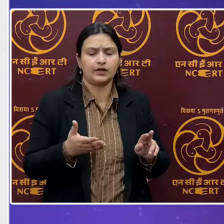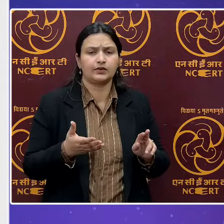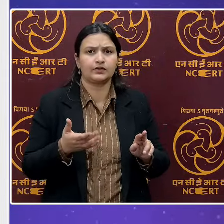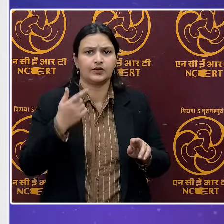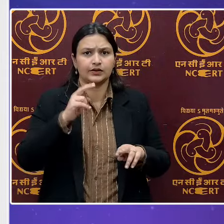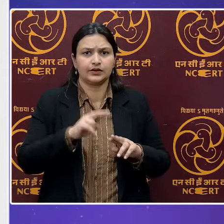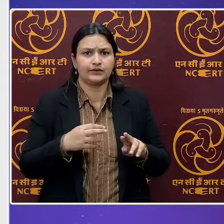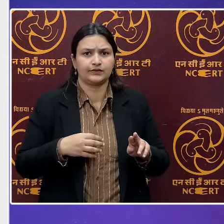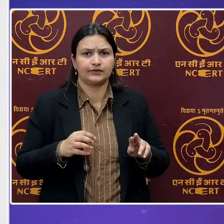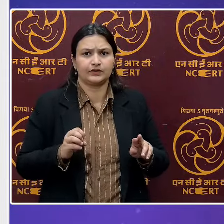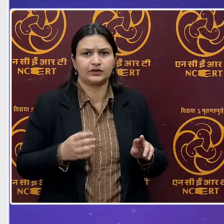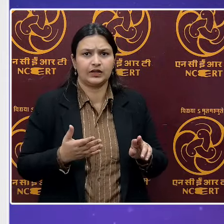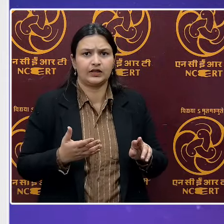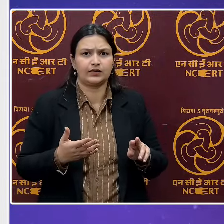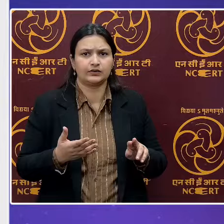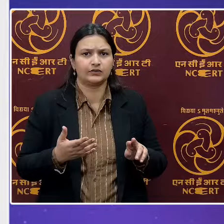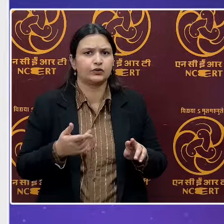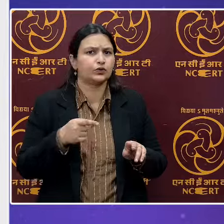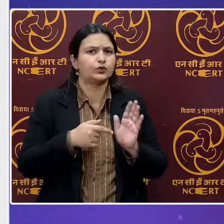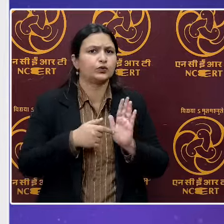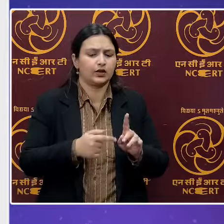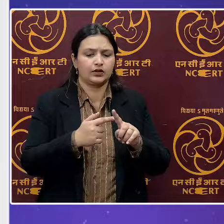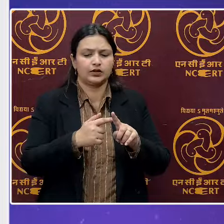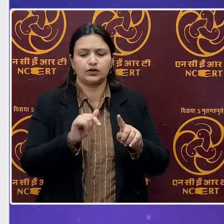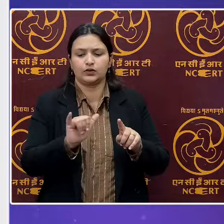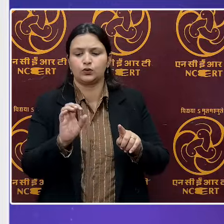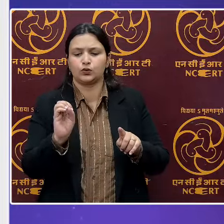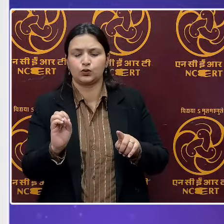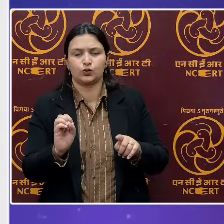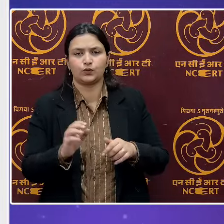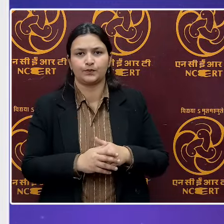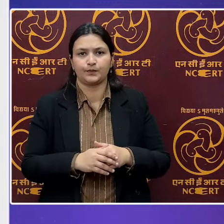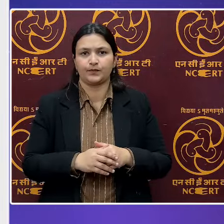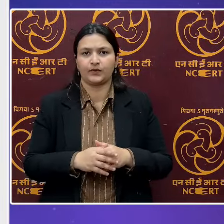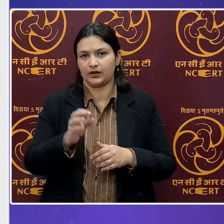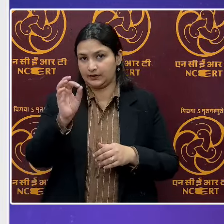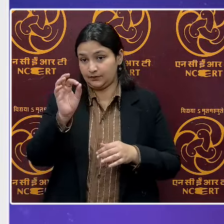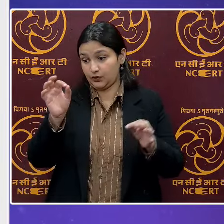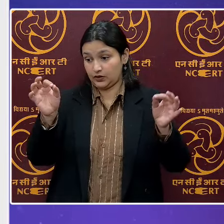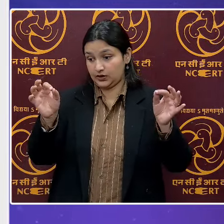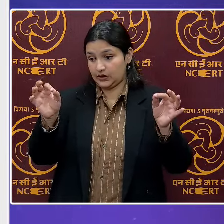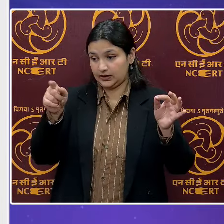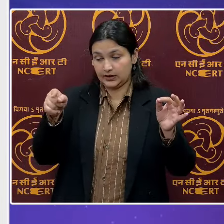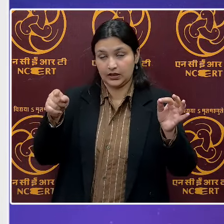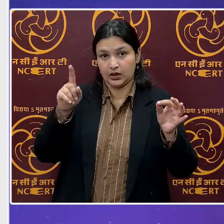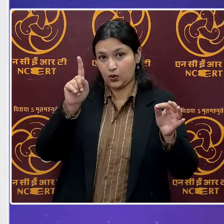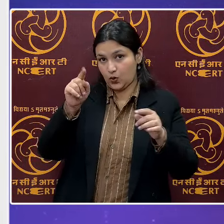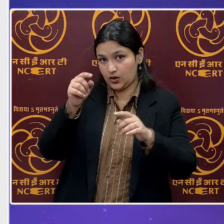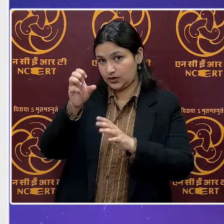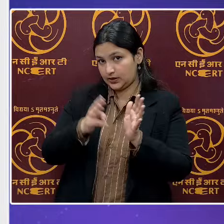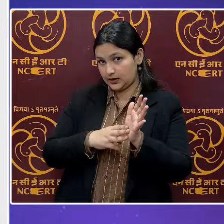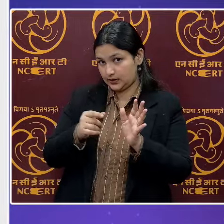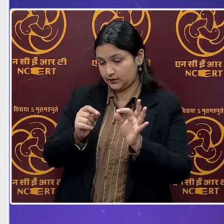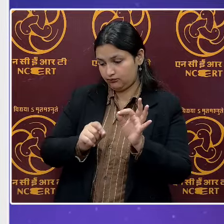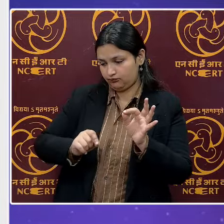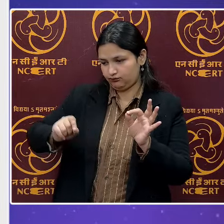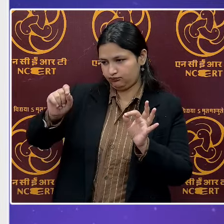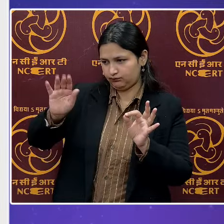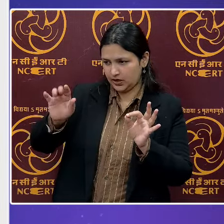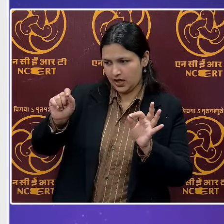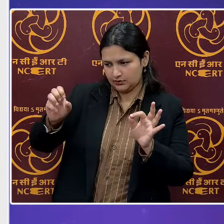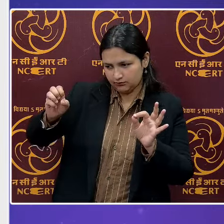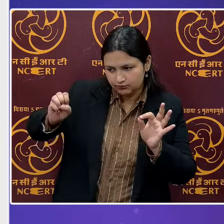initial, that is initial means t is equal to 0, position of the particle is 1 centimeter and its initial velocity is